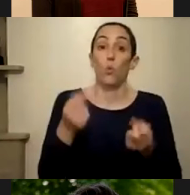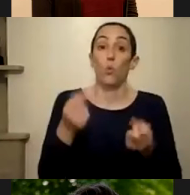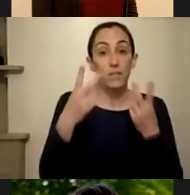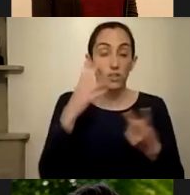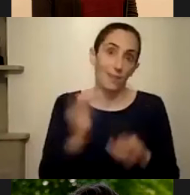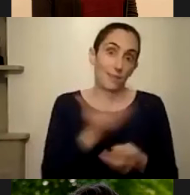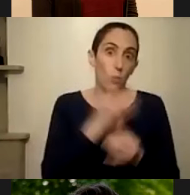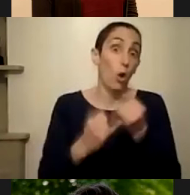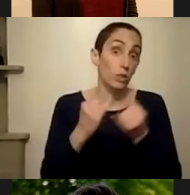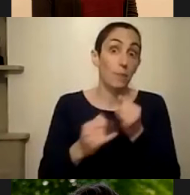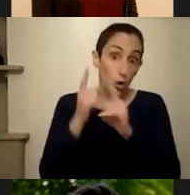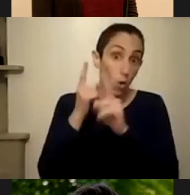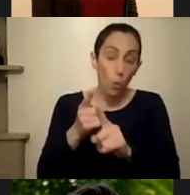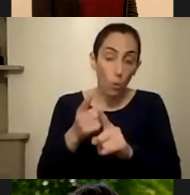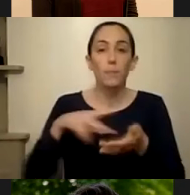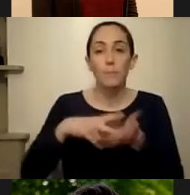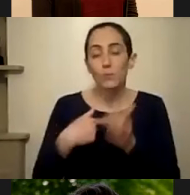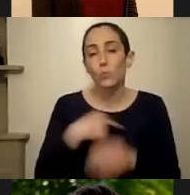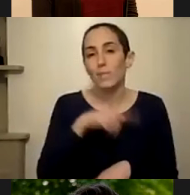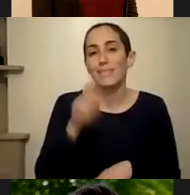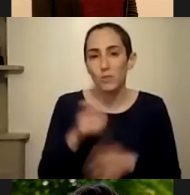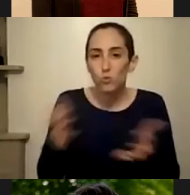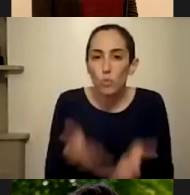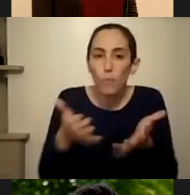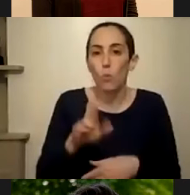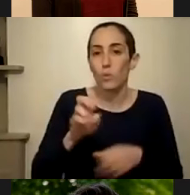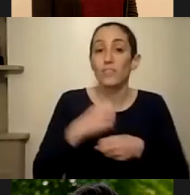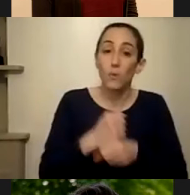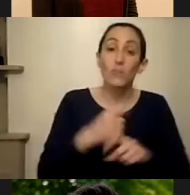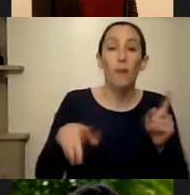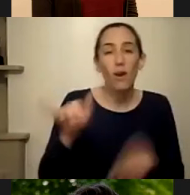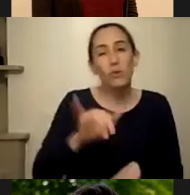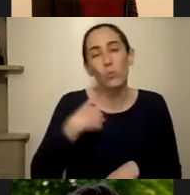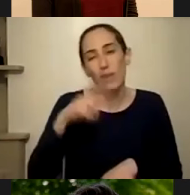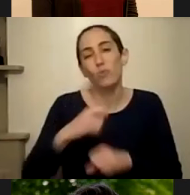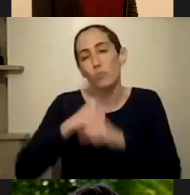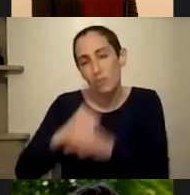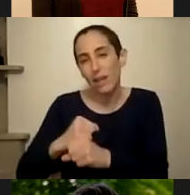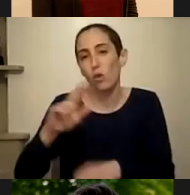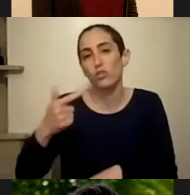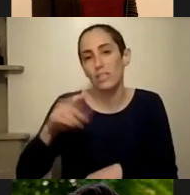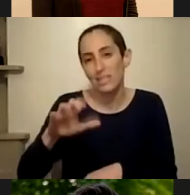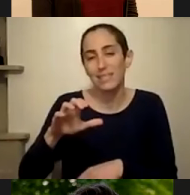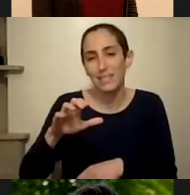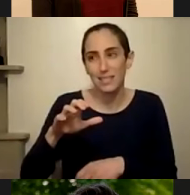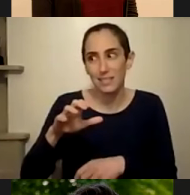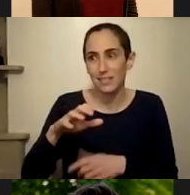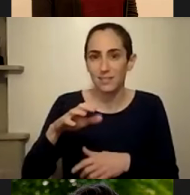goal, well, we need to promote regeneration, but we also need to protect the RGC cells from